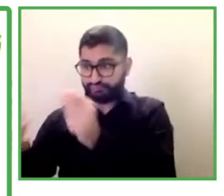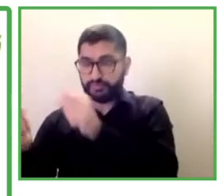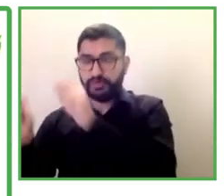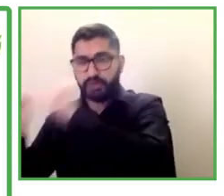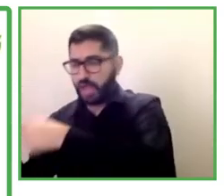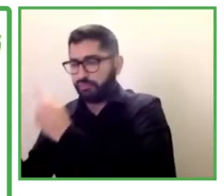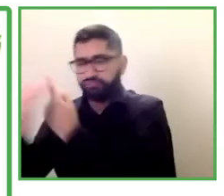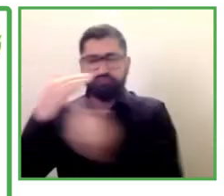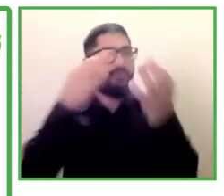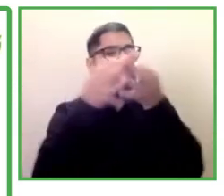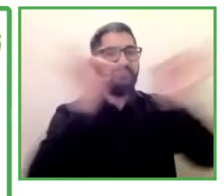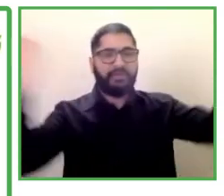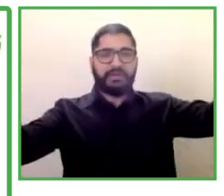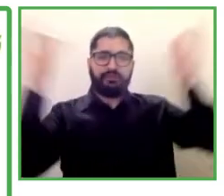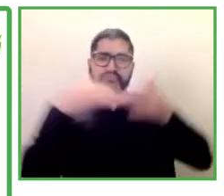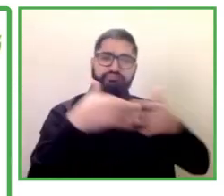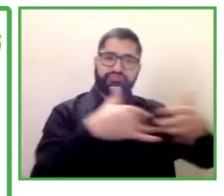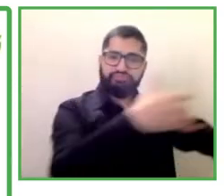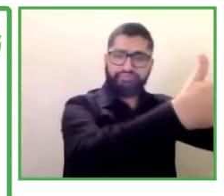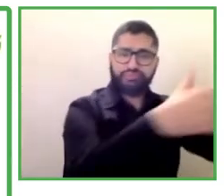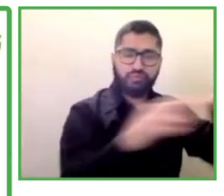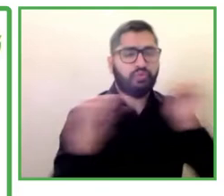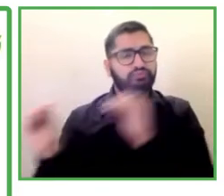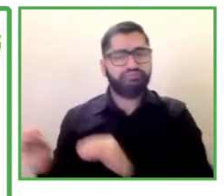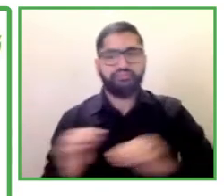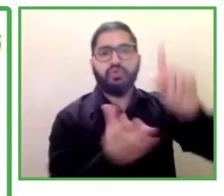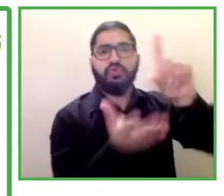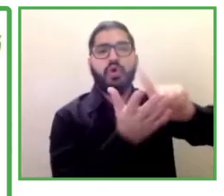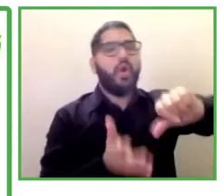other institutions in Spain.